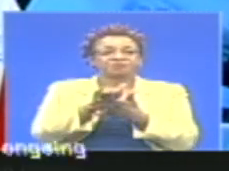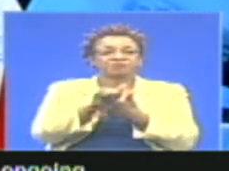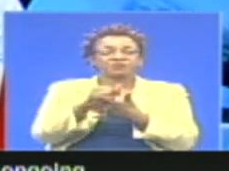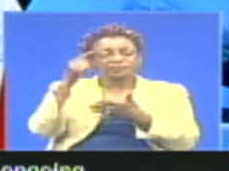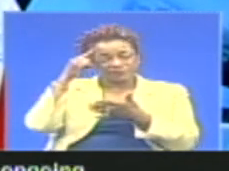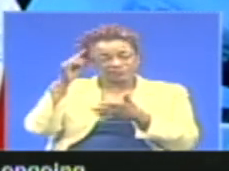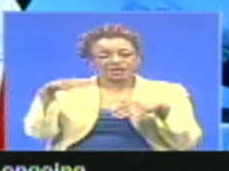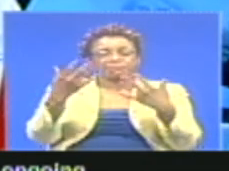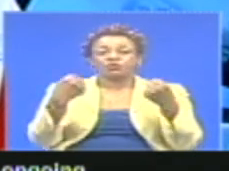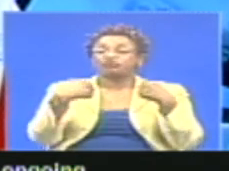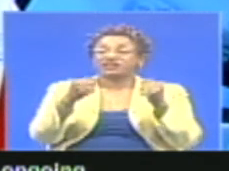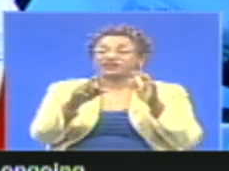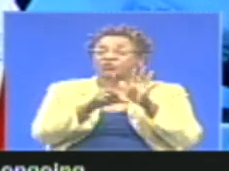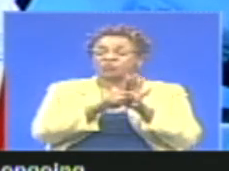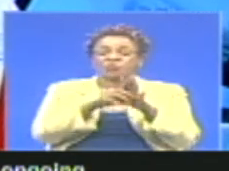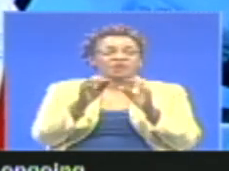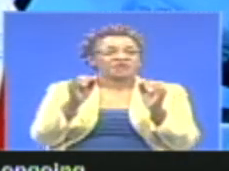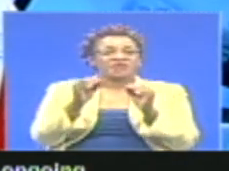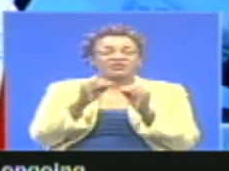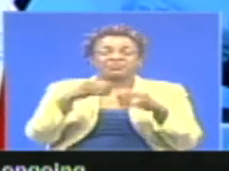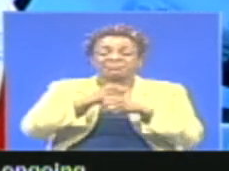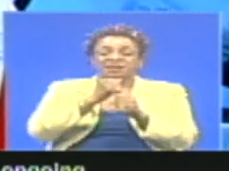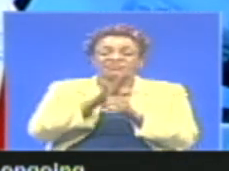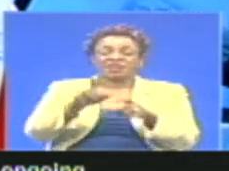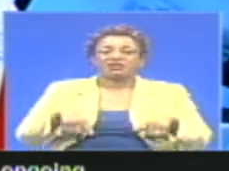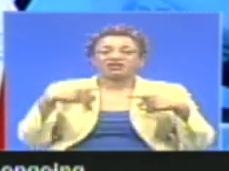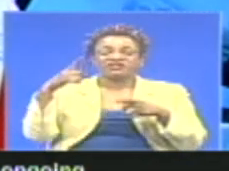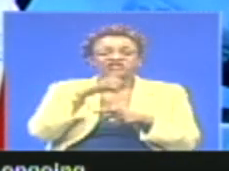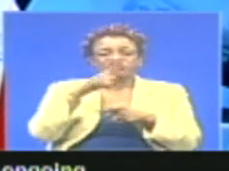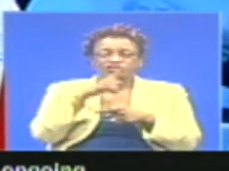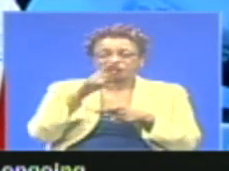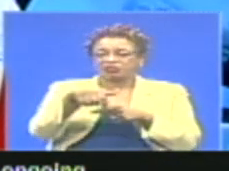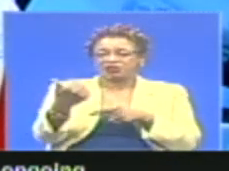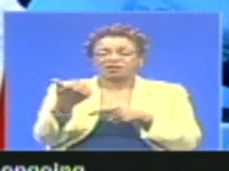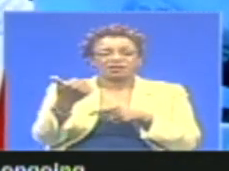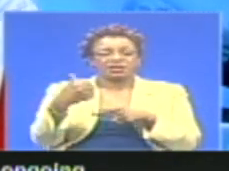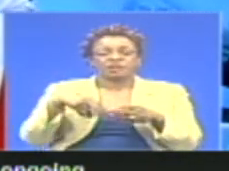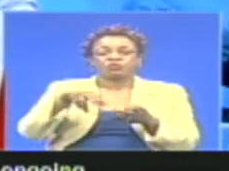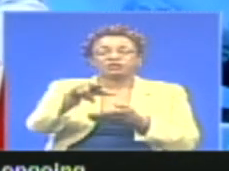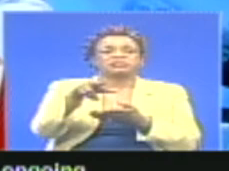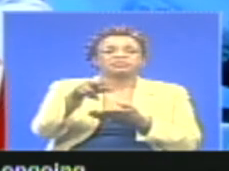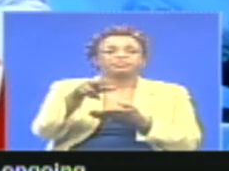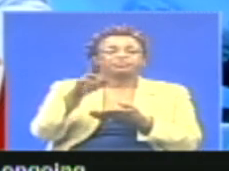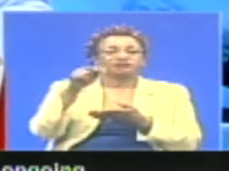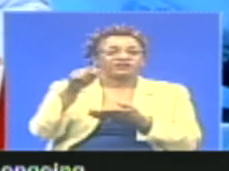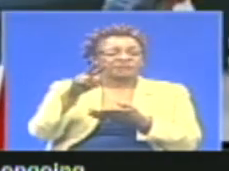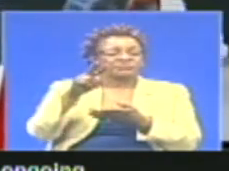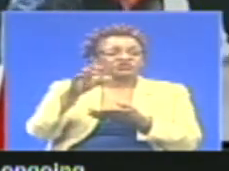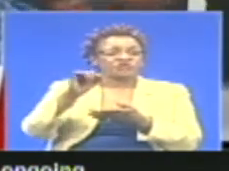law, endangering their safety as well as those of other motorists and pedestrians. NTV's Sharon Baranga